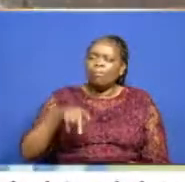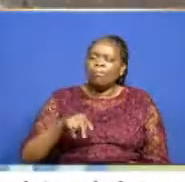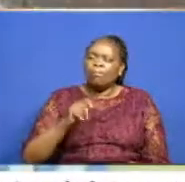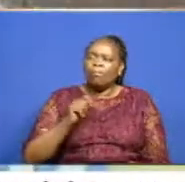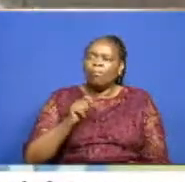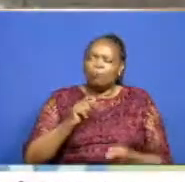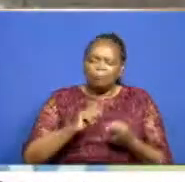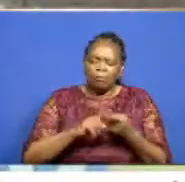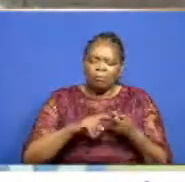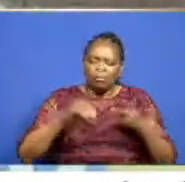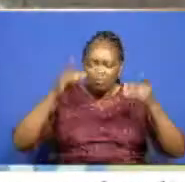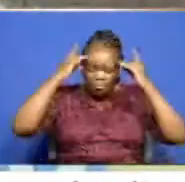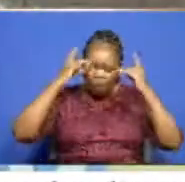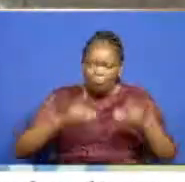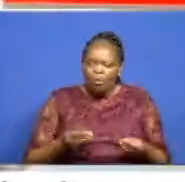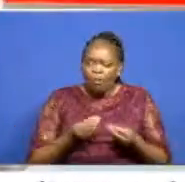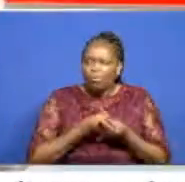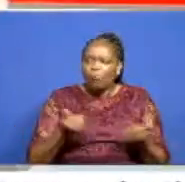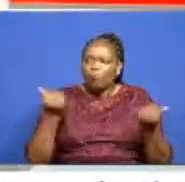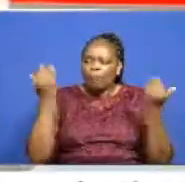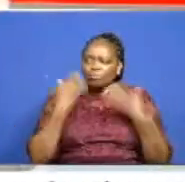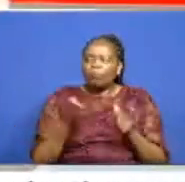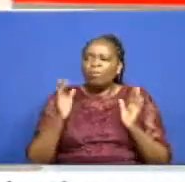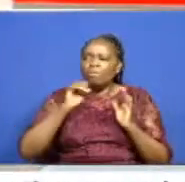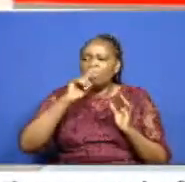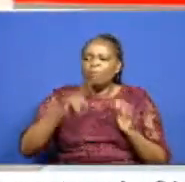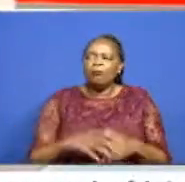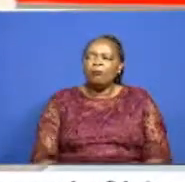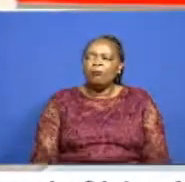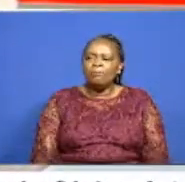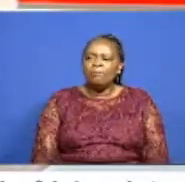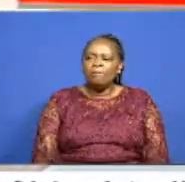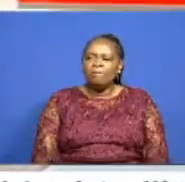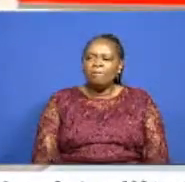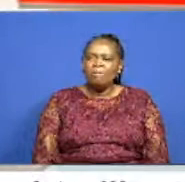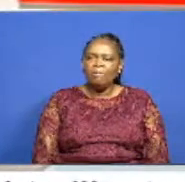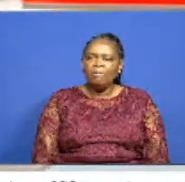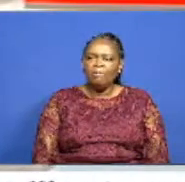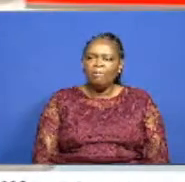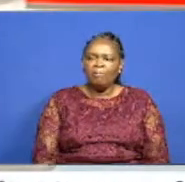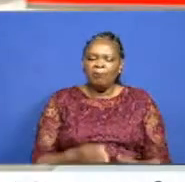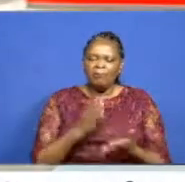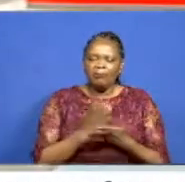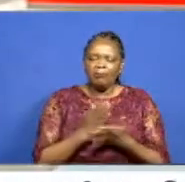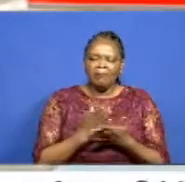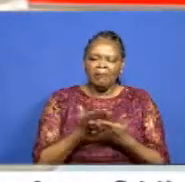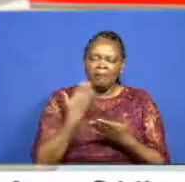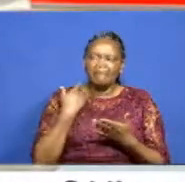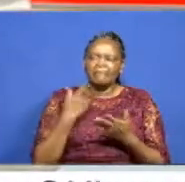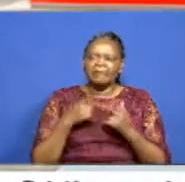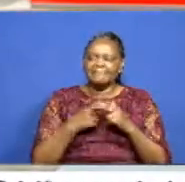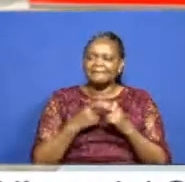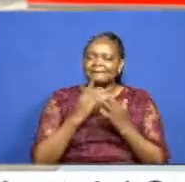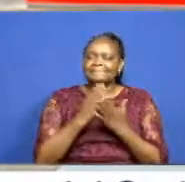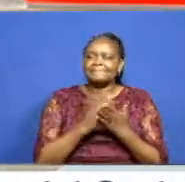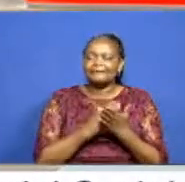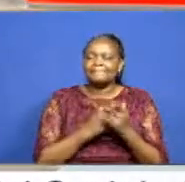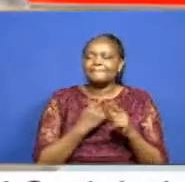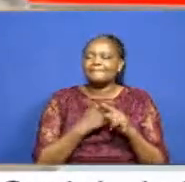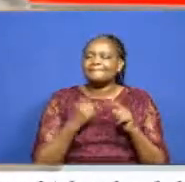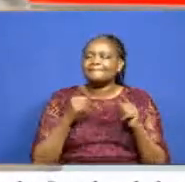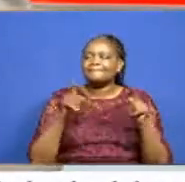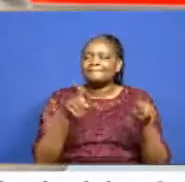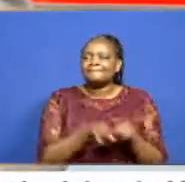it? I've really said that we have launched. We only had a pilot. All right. But we are now going into